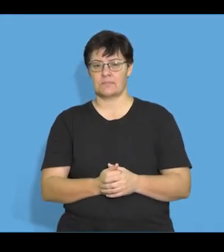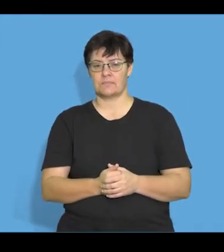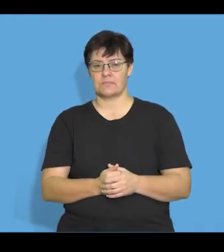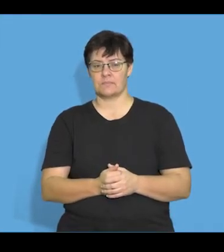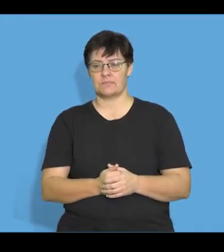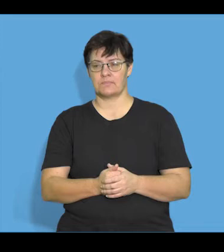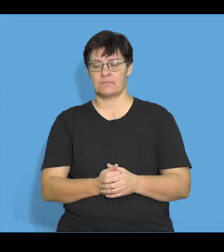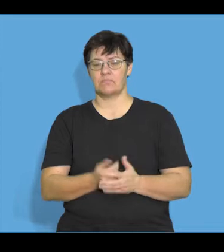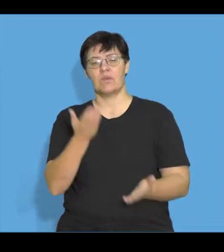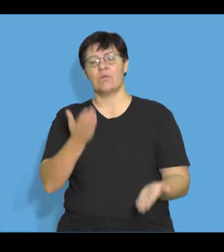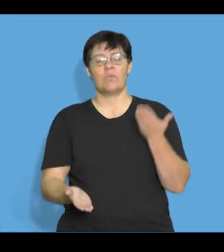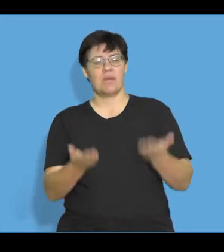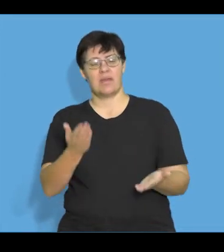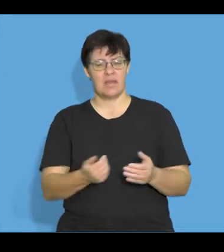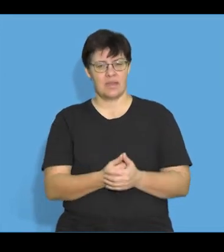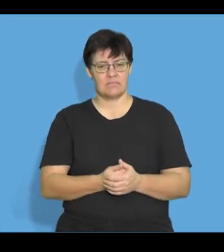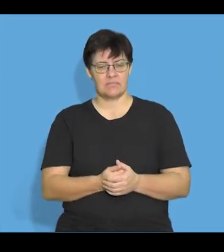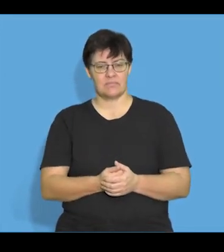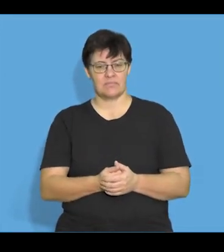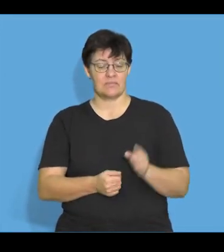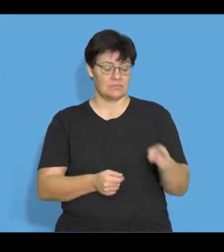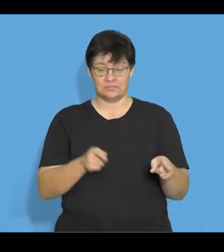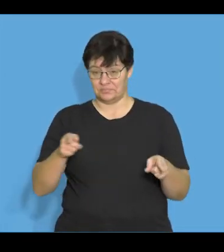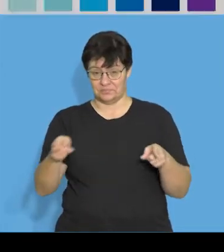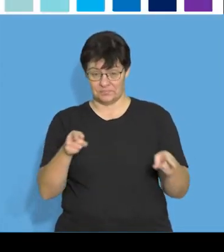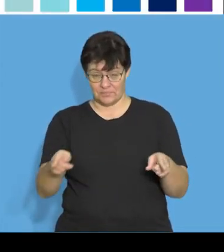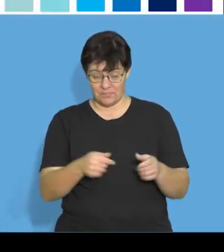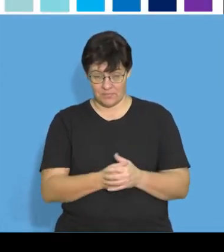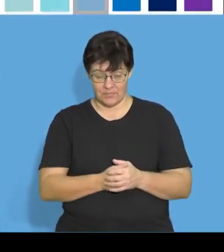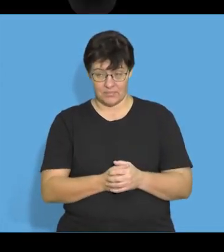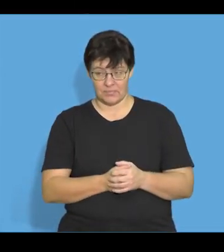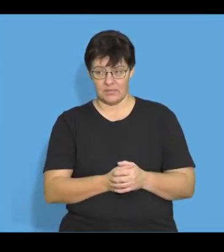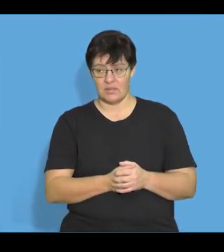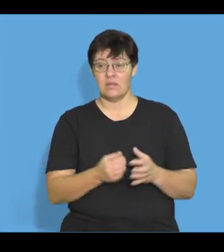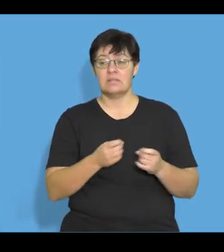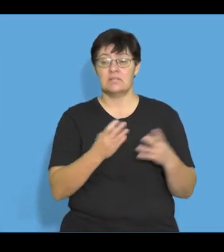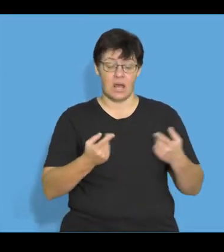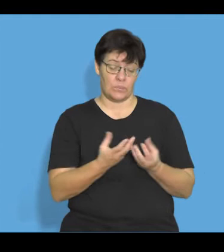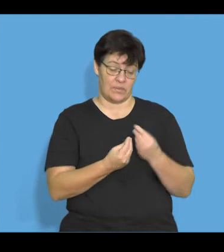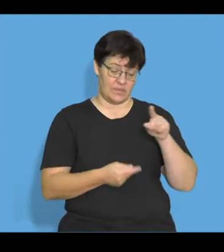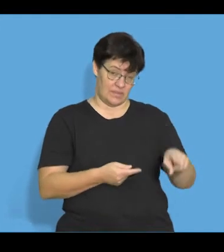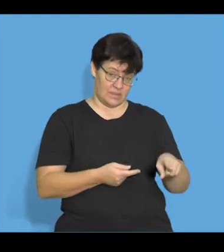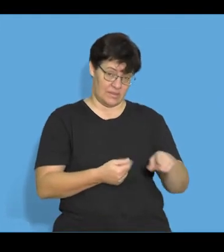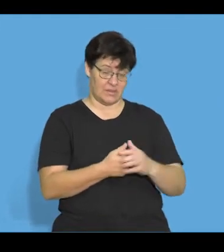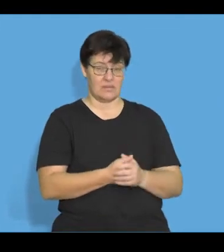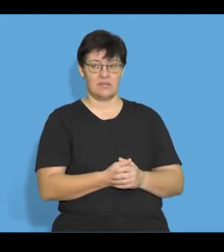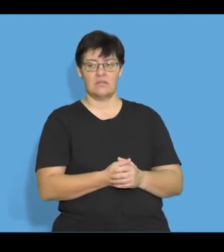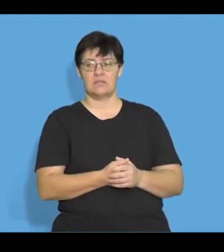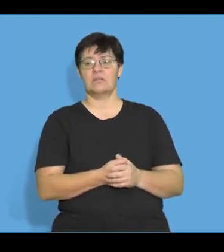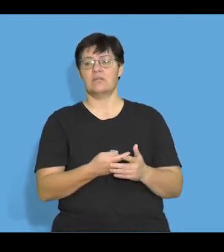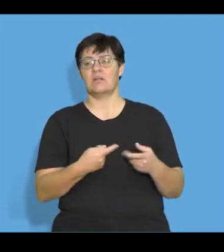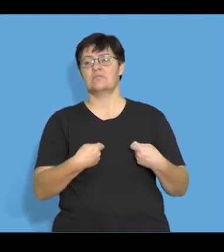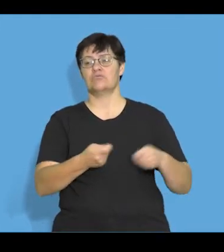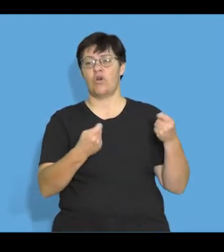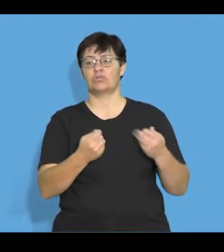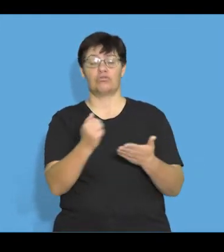we're comparing our perpetual to our periodic, starting off with our perpetual. Goods sold on credit,